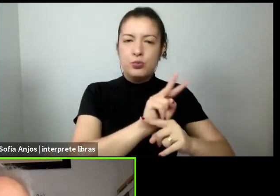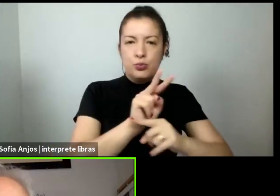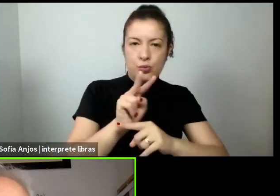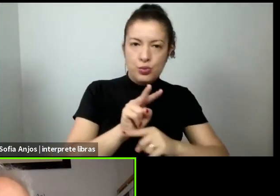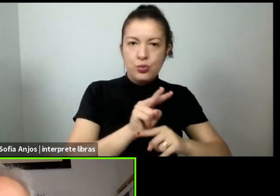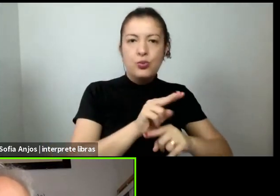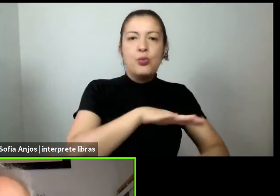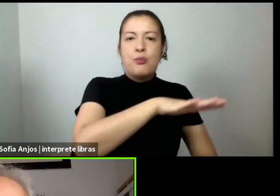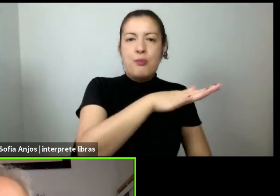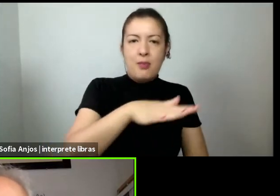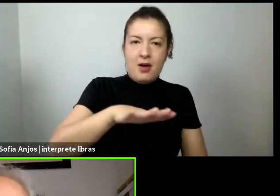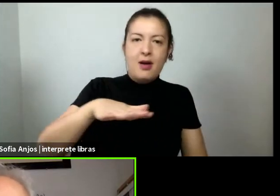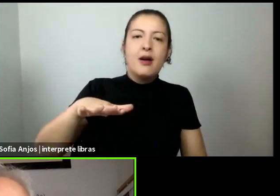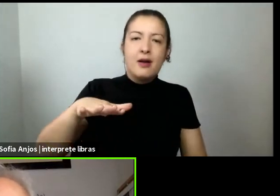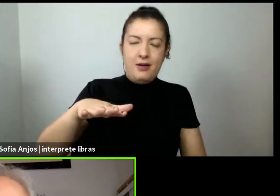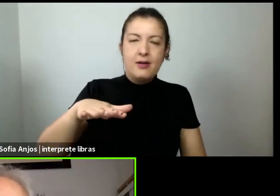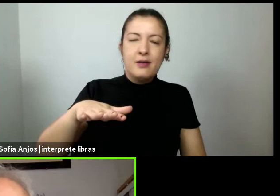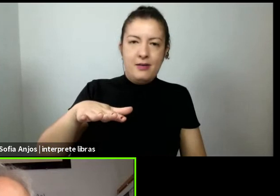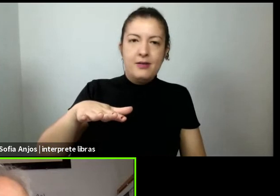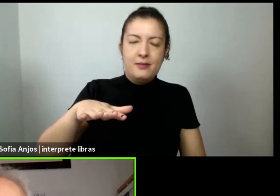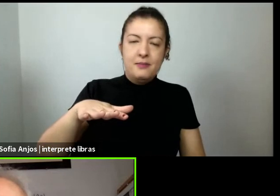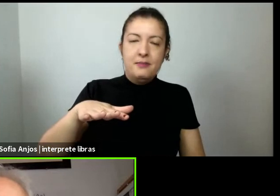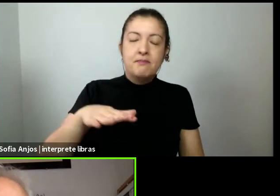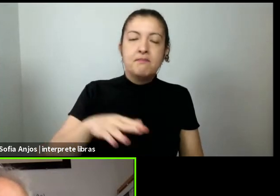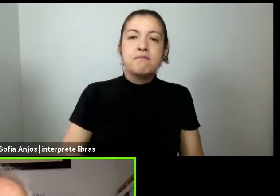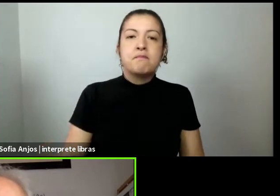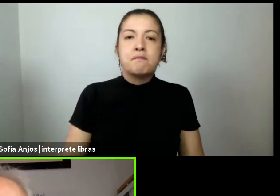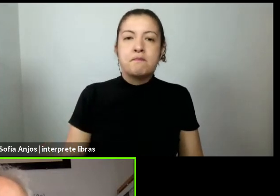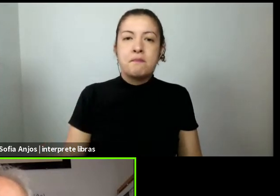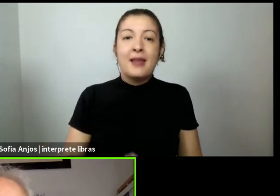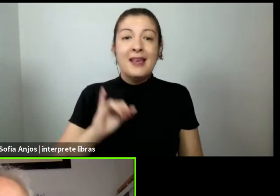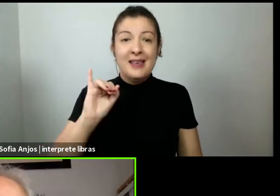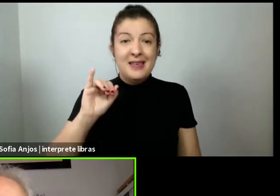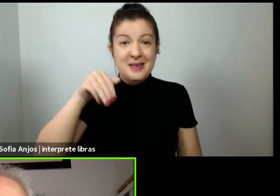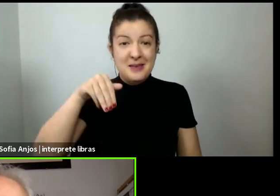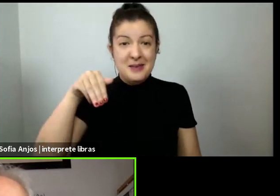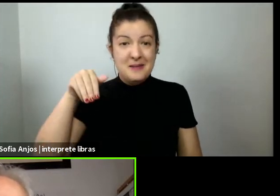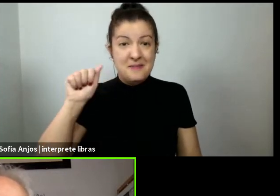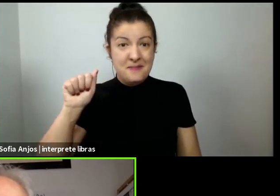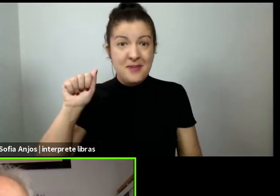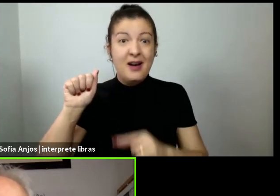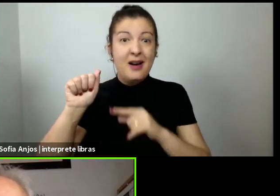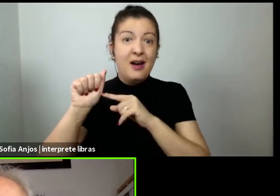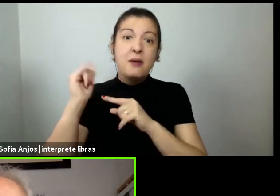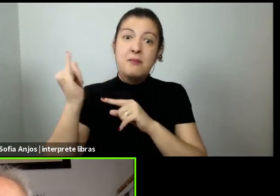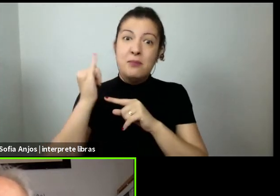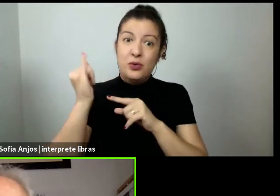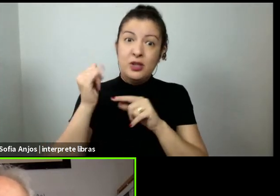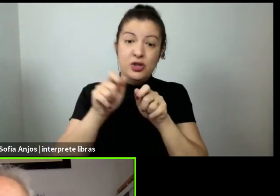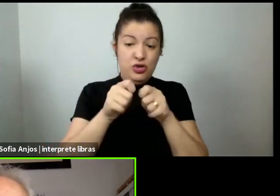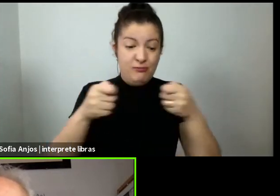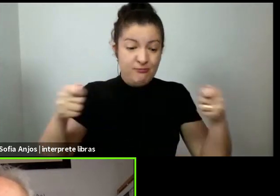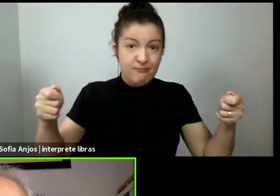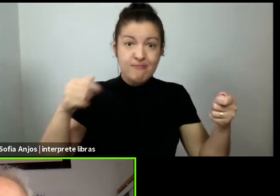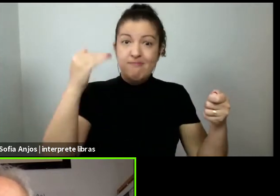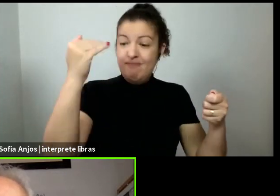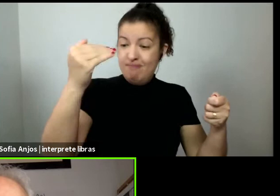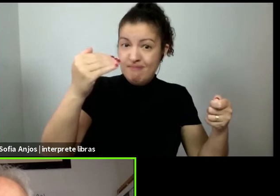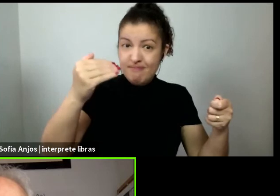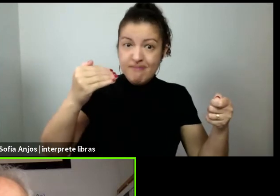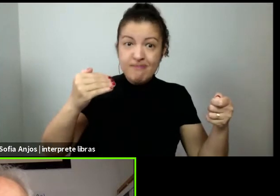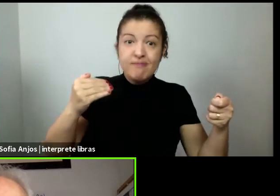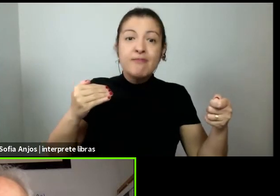table and recognized along with all the other layers that other users will bring to the marine spatial planning